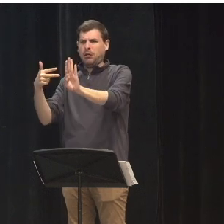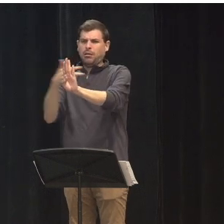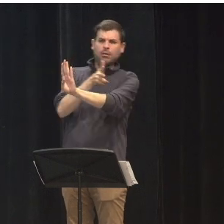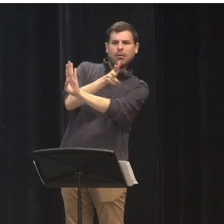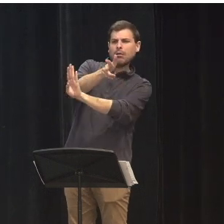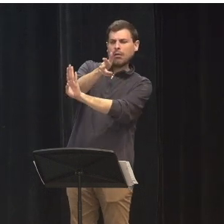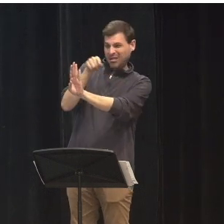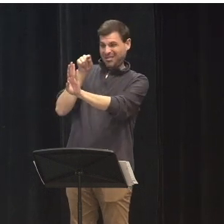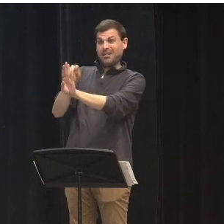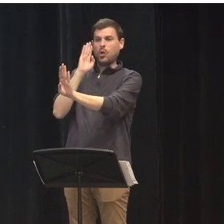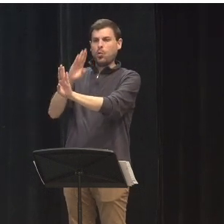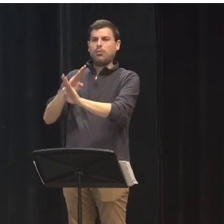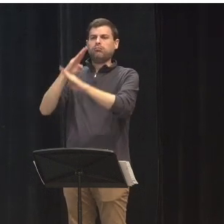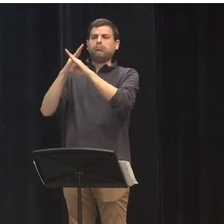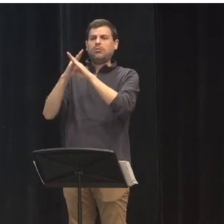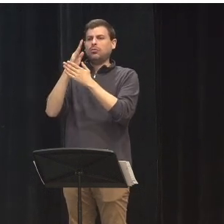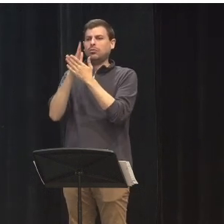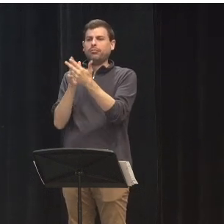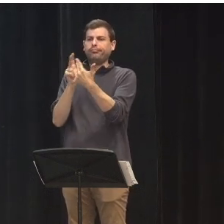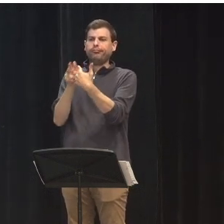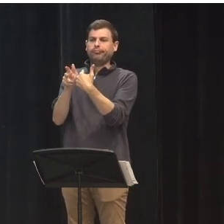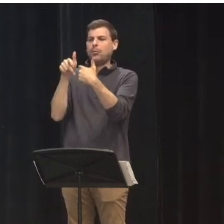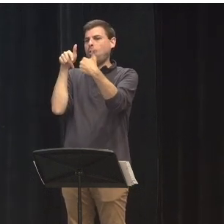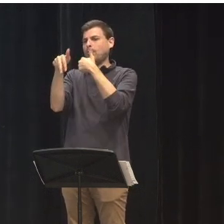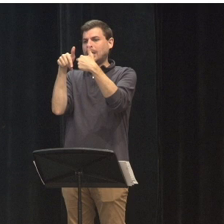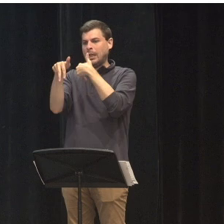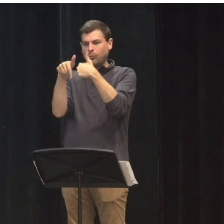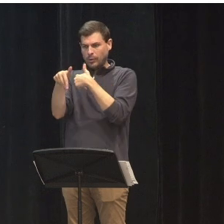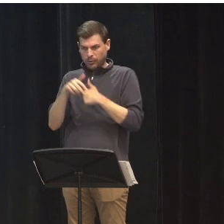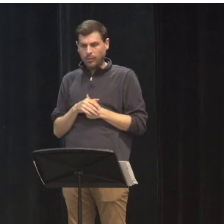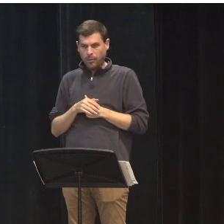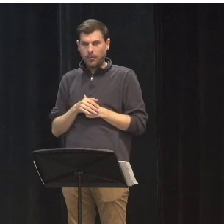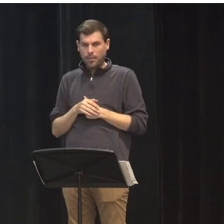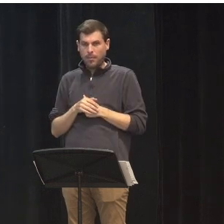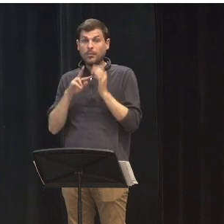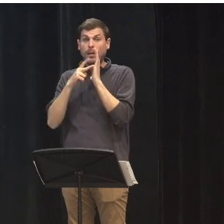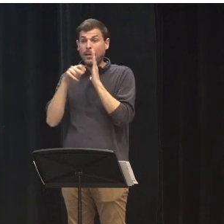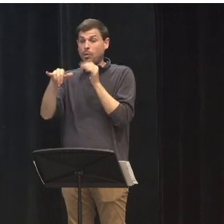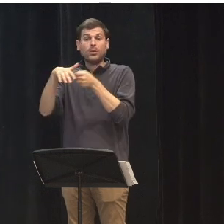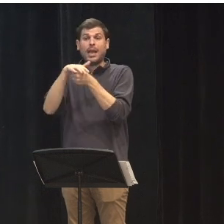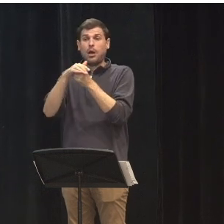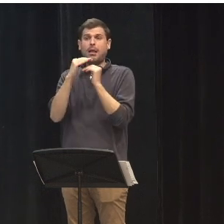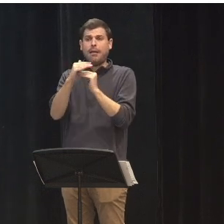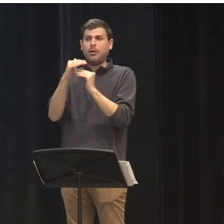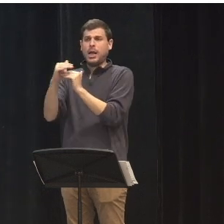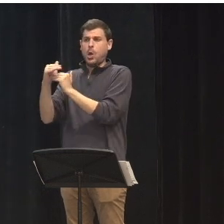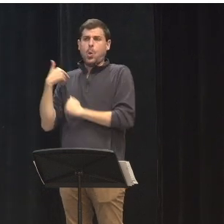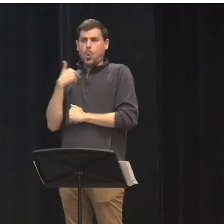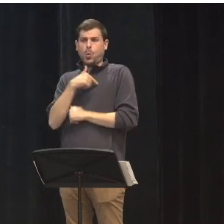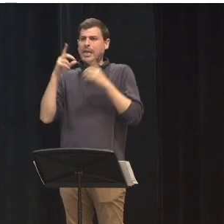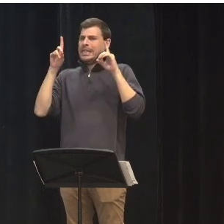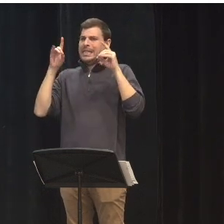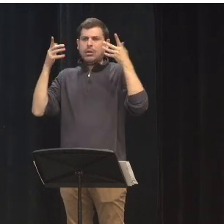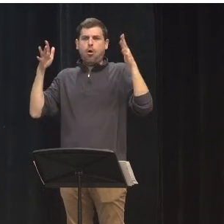traffic lanes or pedestrian. So those are get those constraints are factored into